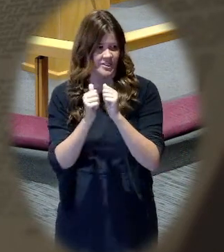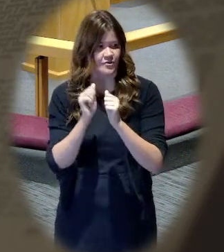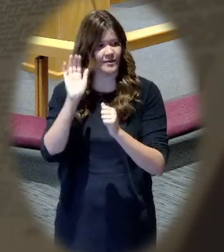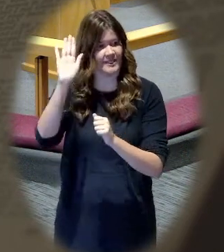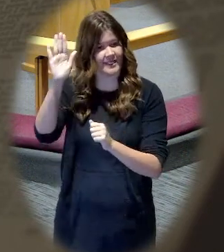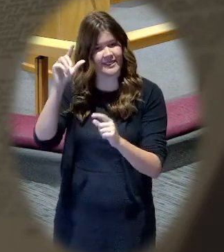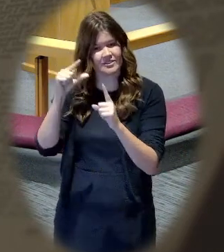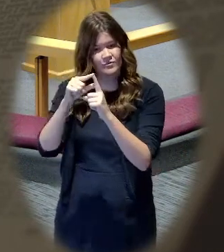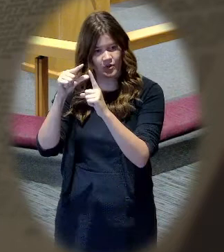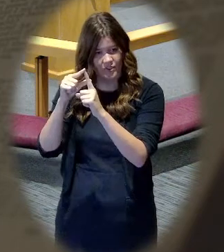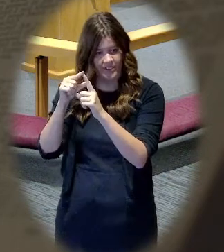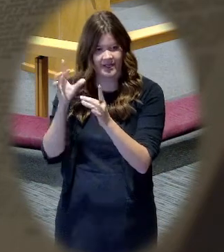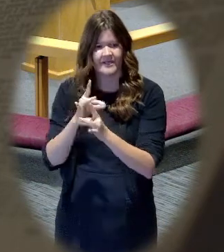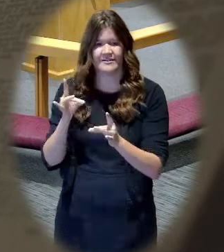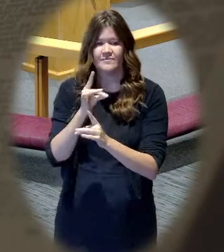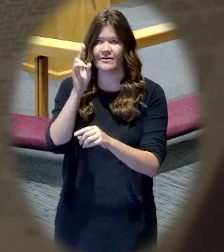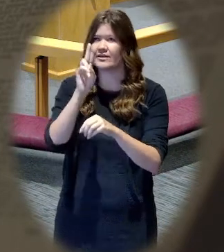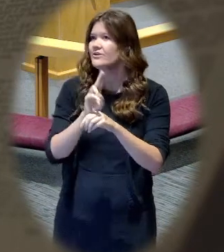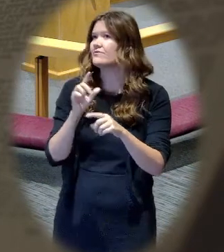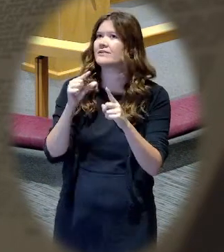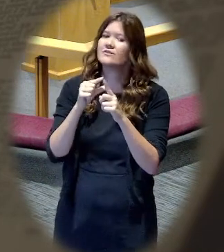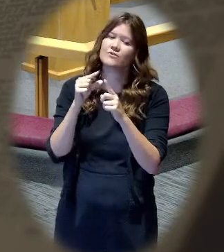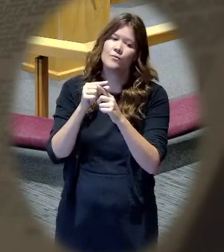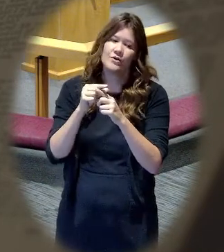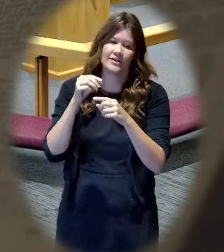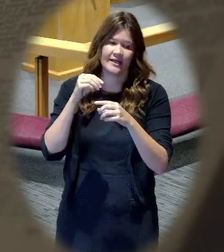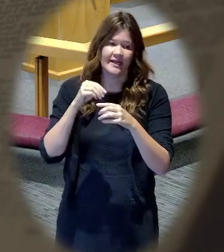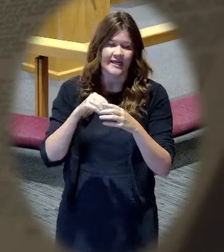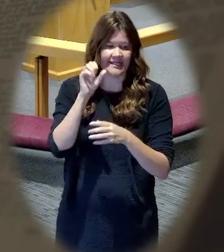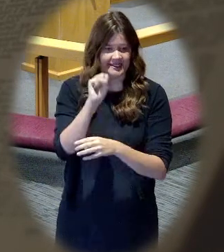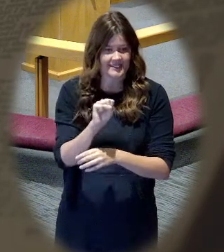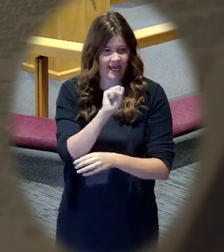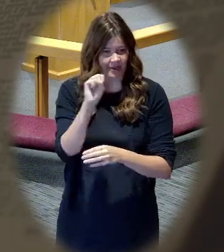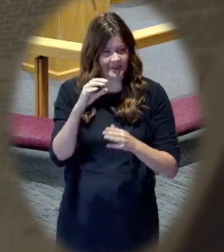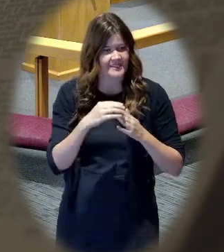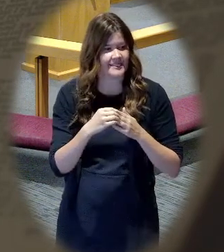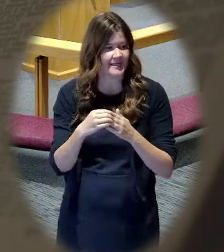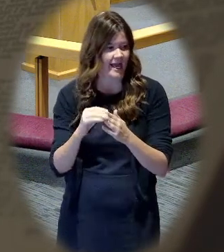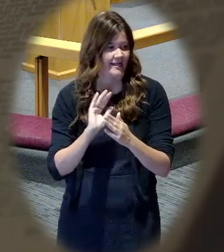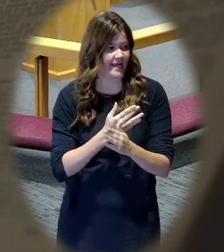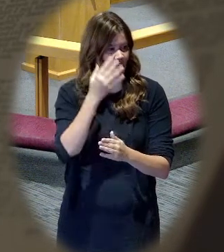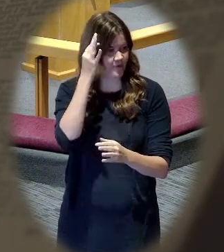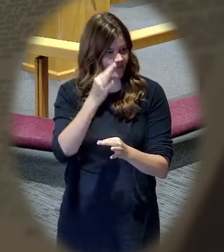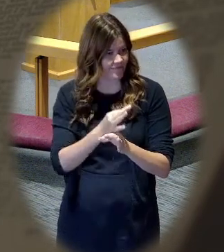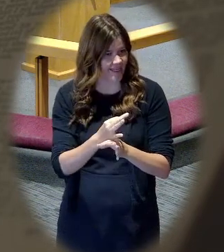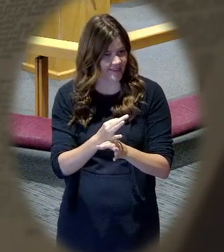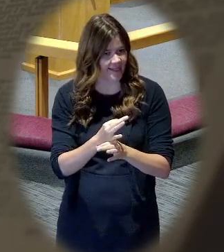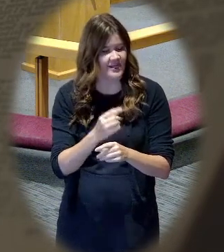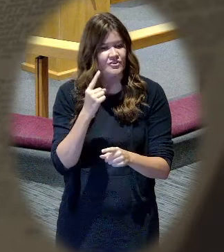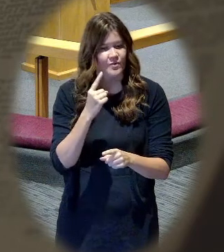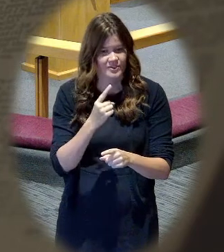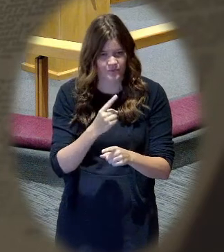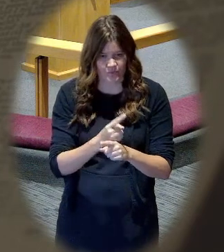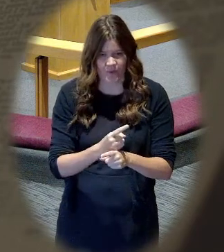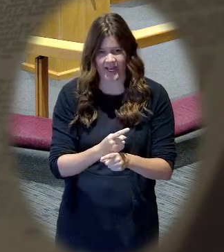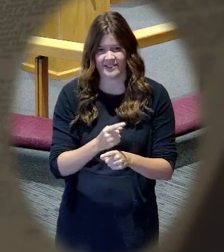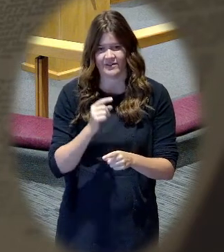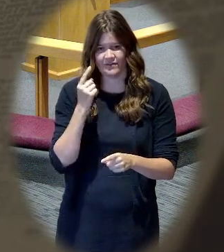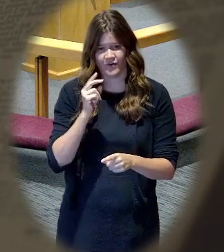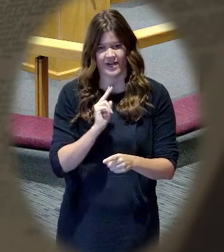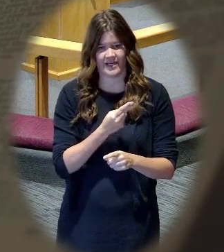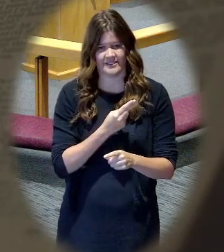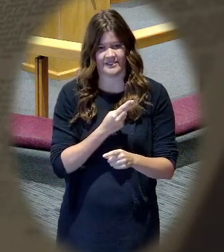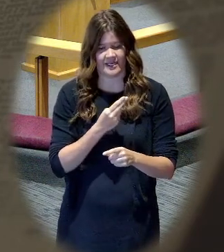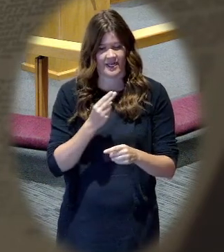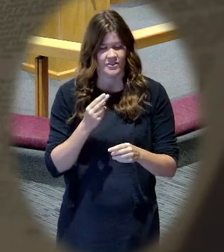has used that word and sacrament to awaken and guide our faith, and so it's appropriate for us to partake of the